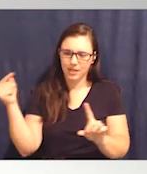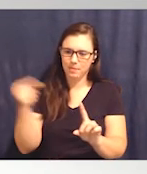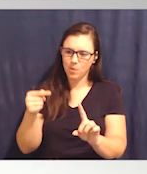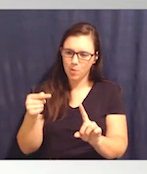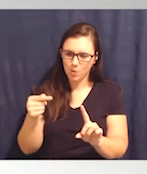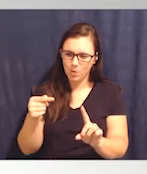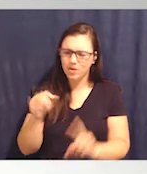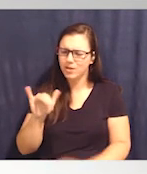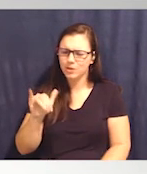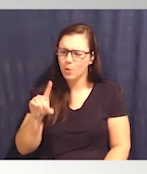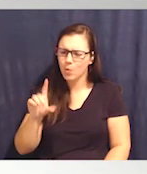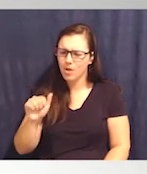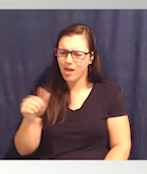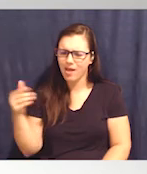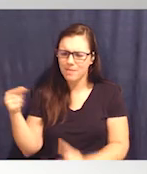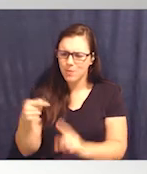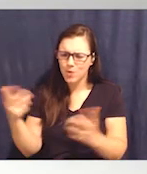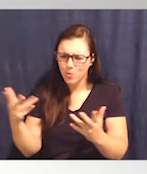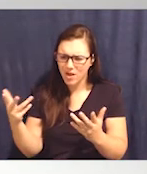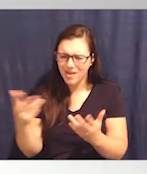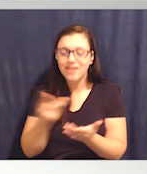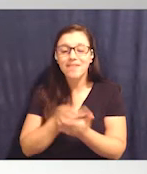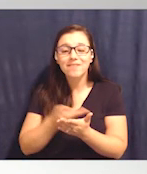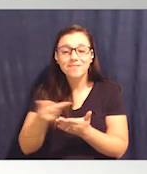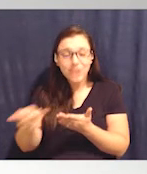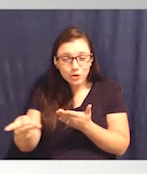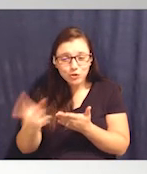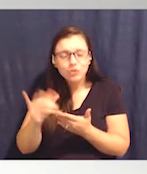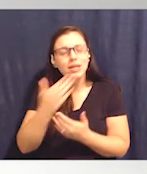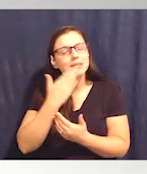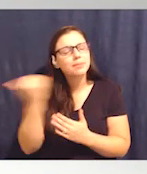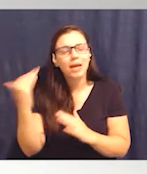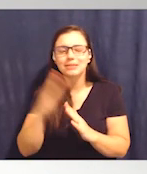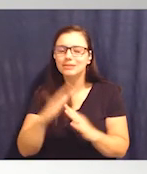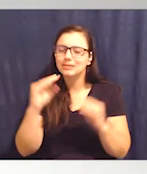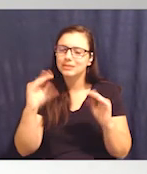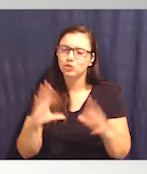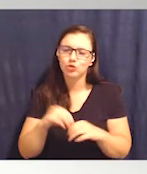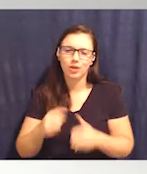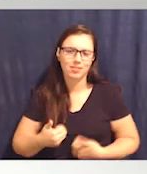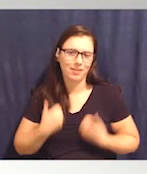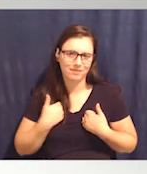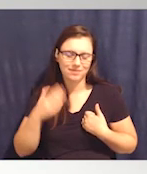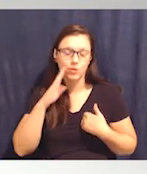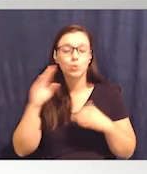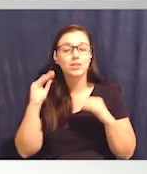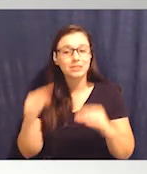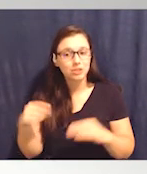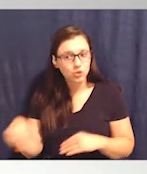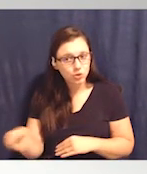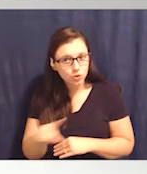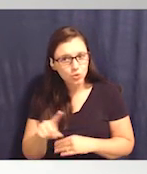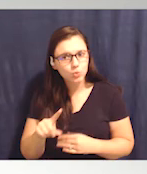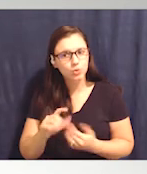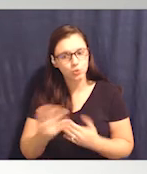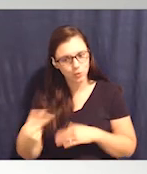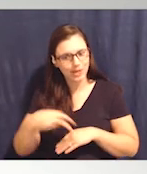Failure's the best teacher in life. It teaches you to get up and do it again and keep